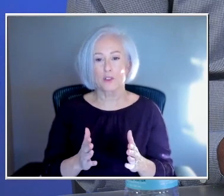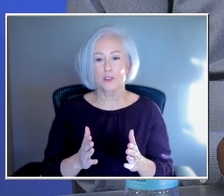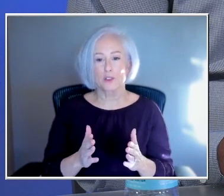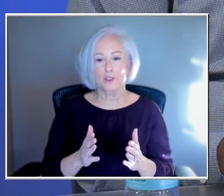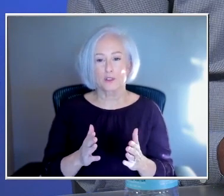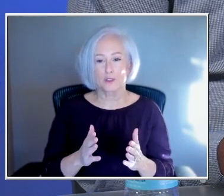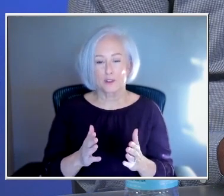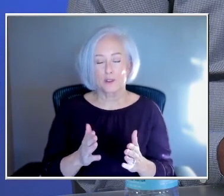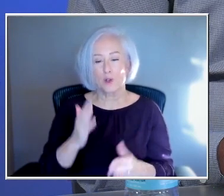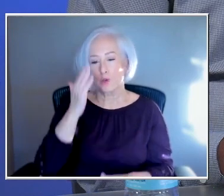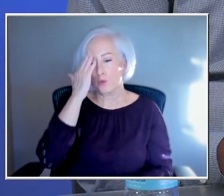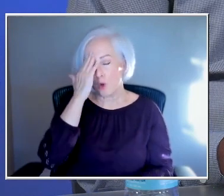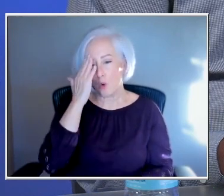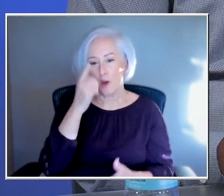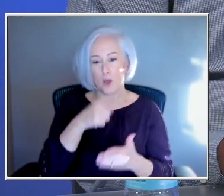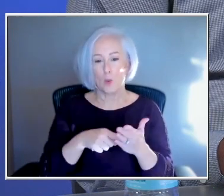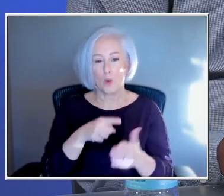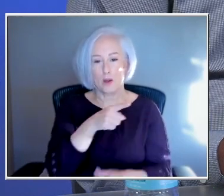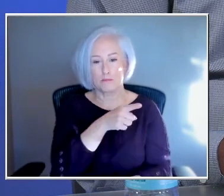do is very